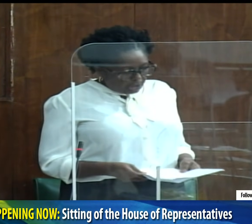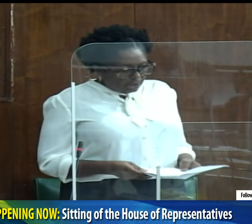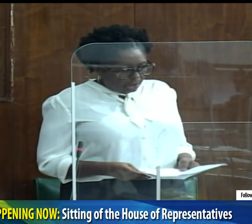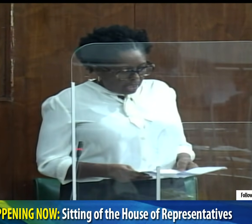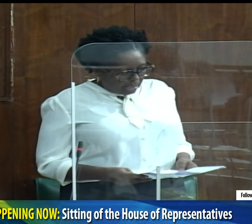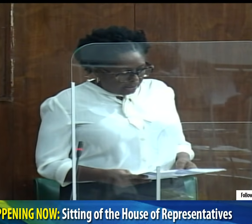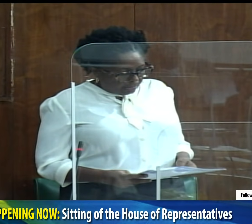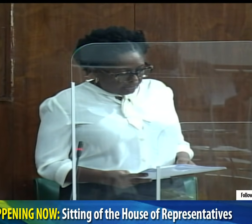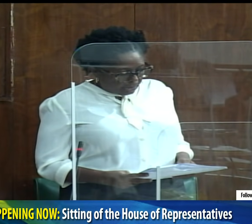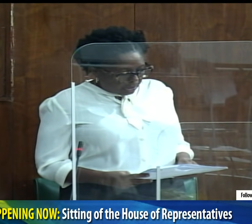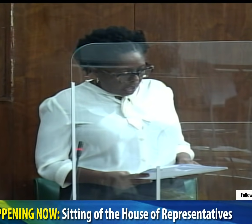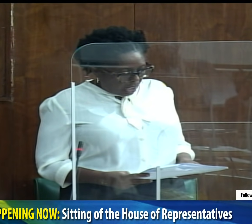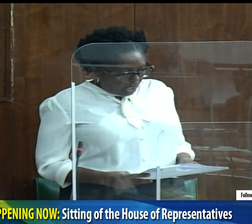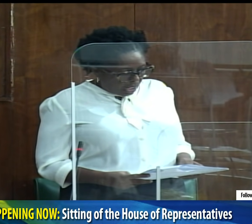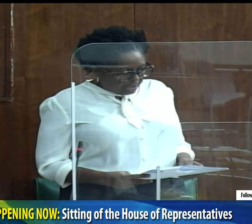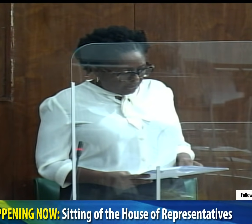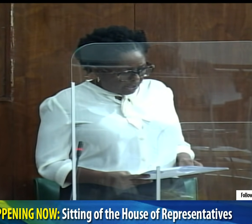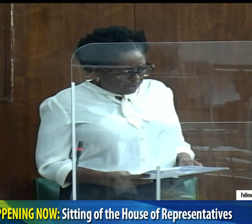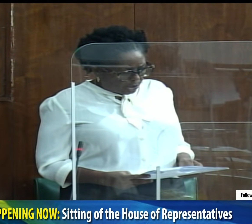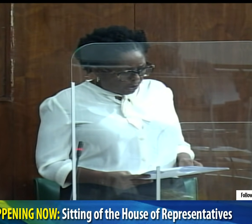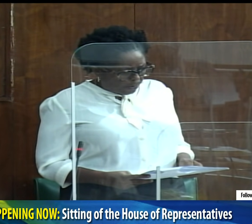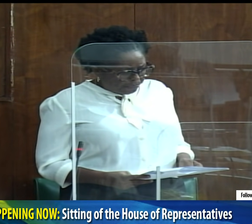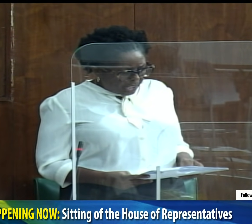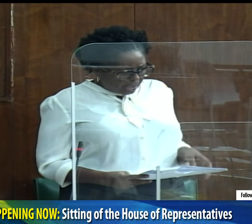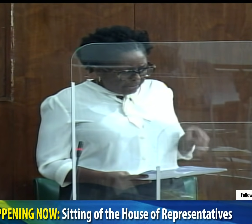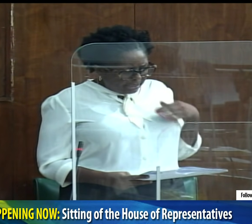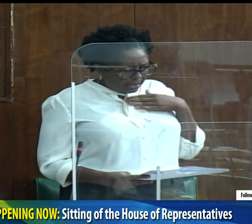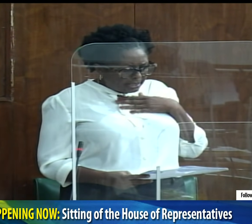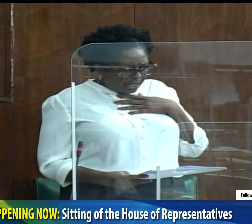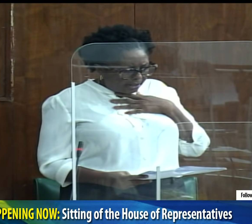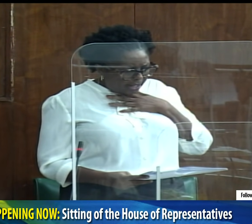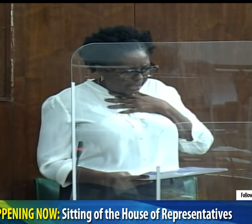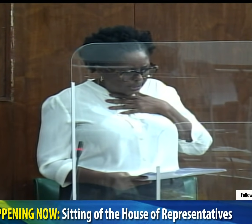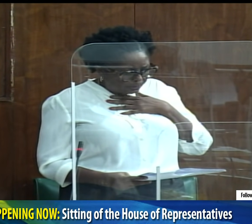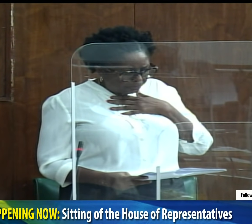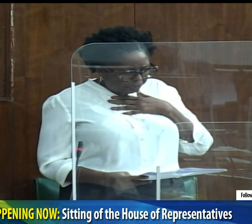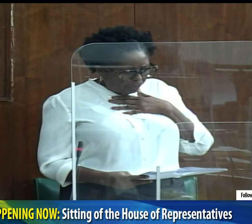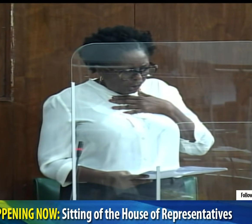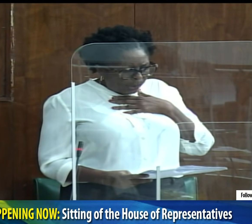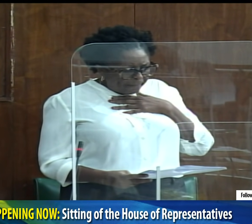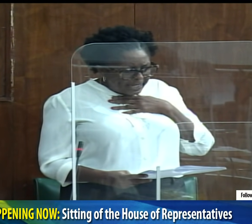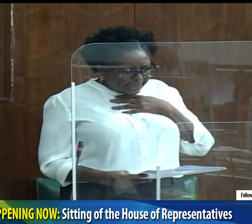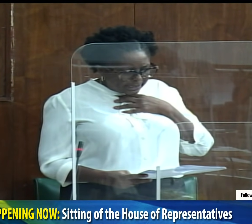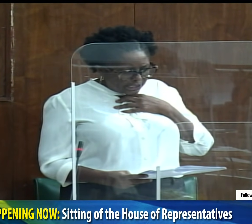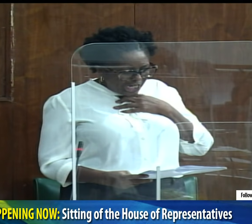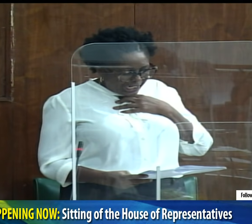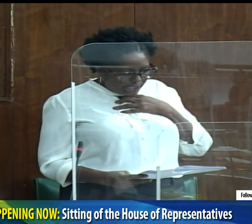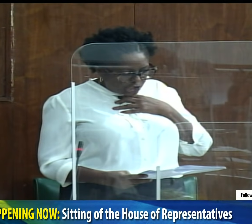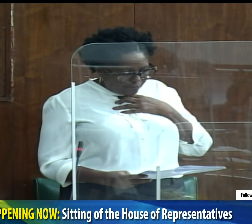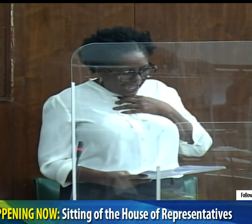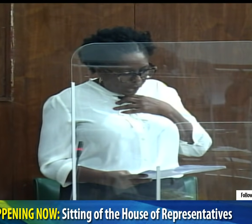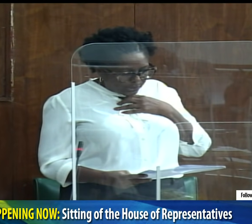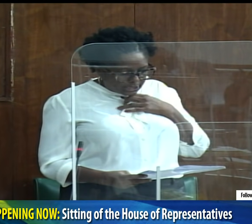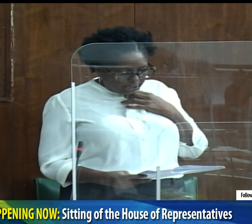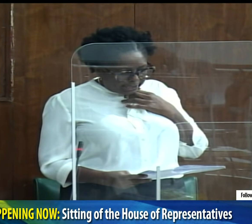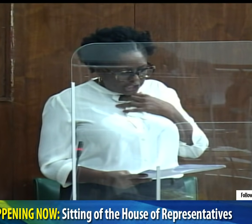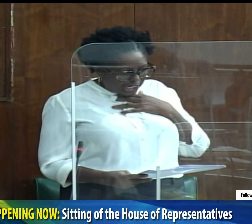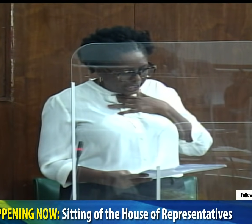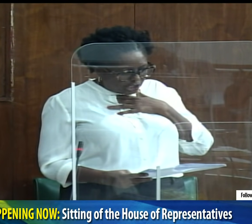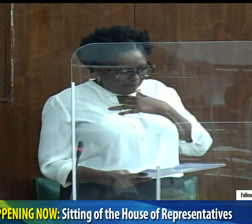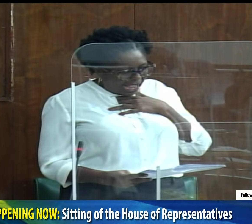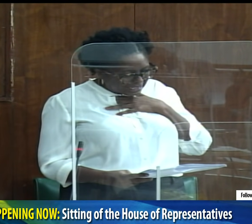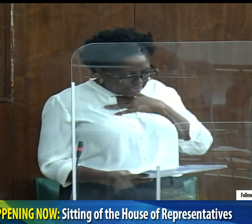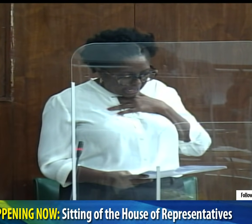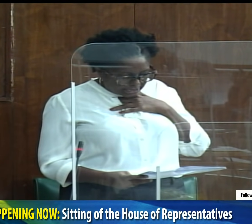wanted to ask the Minister. The Minister said that we are meeting the challenge of equity and the challenge